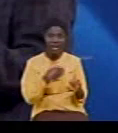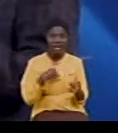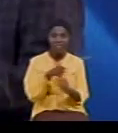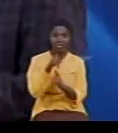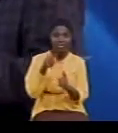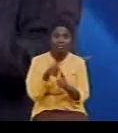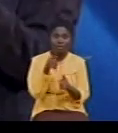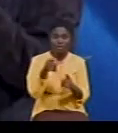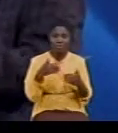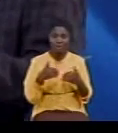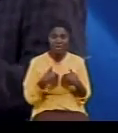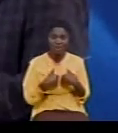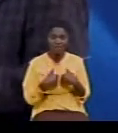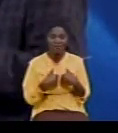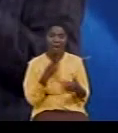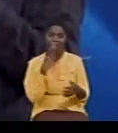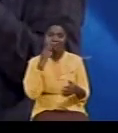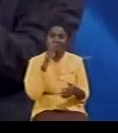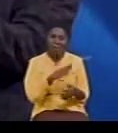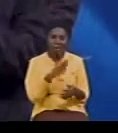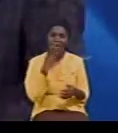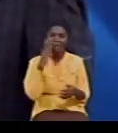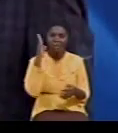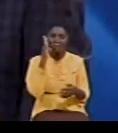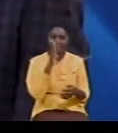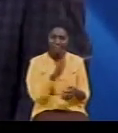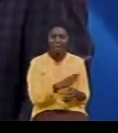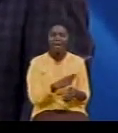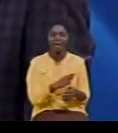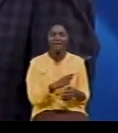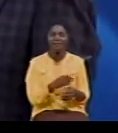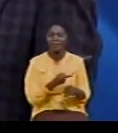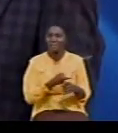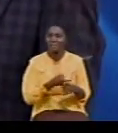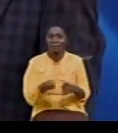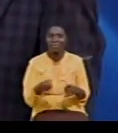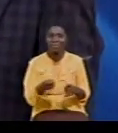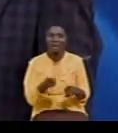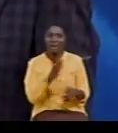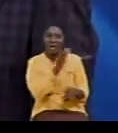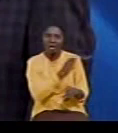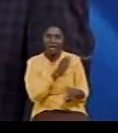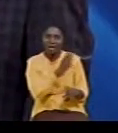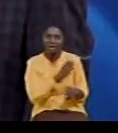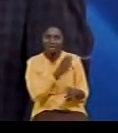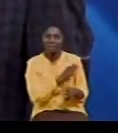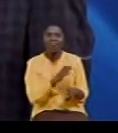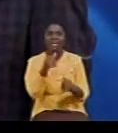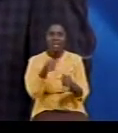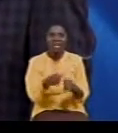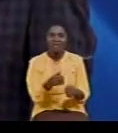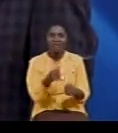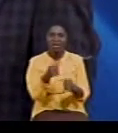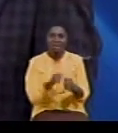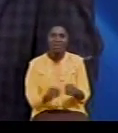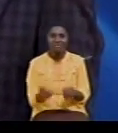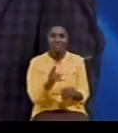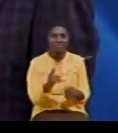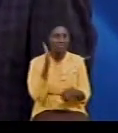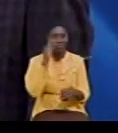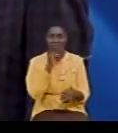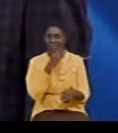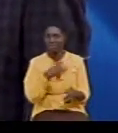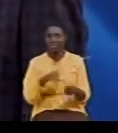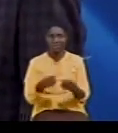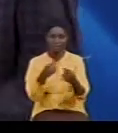have bad, injurious character, everybody will be after you. That thing does not pay.